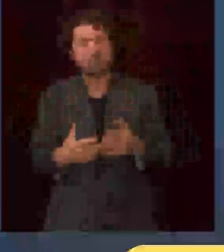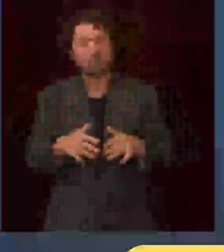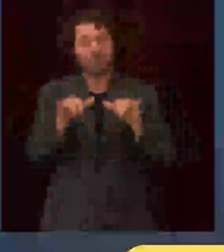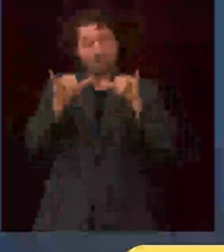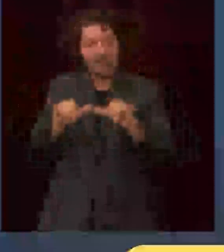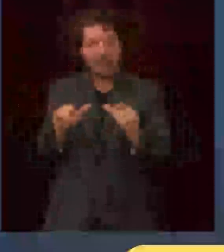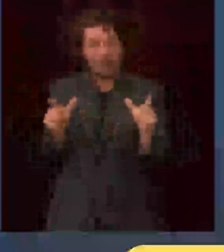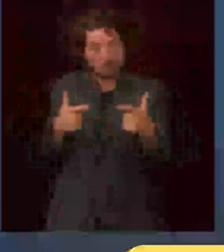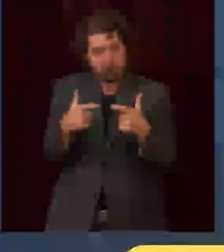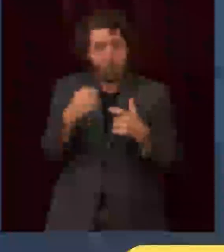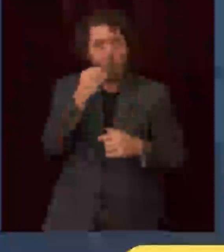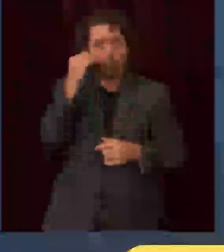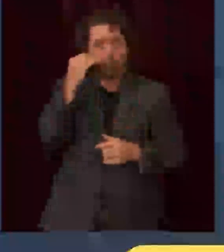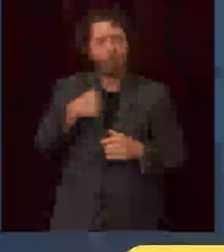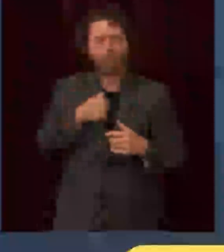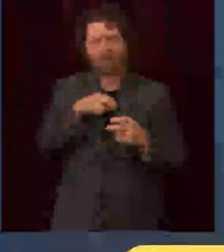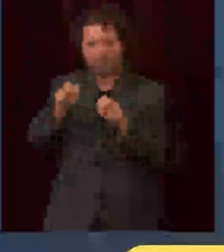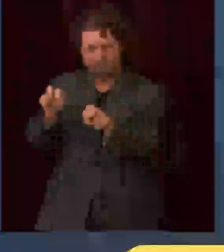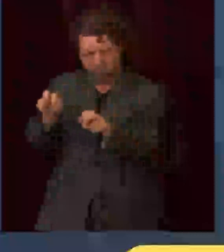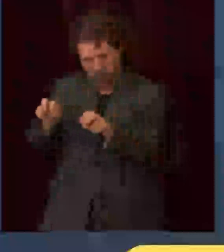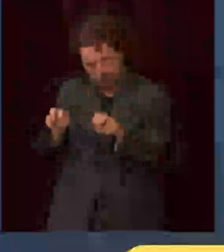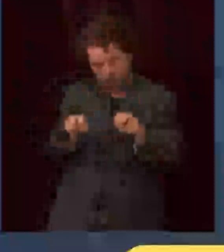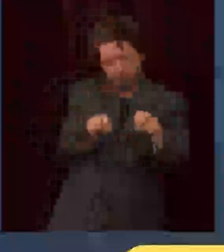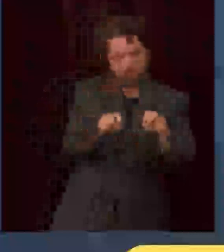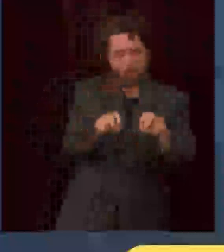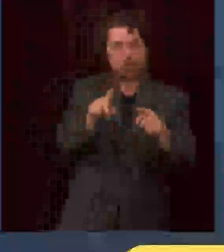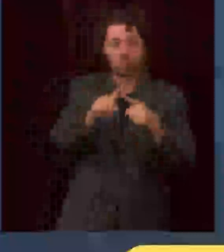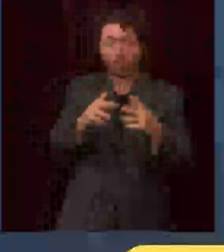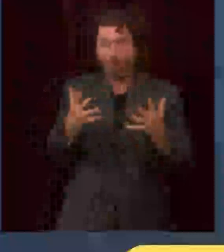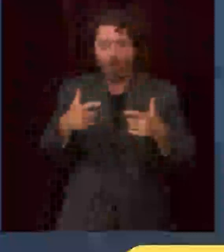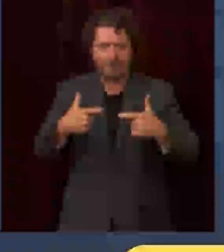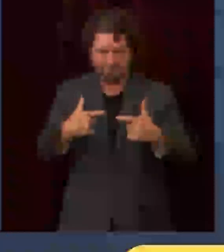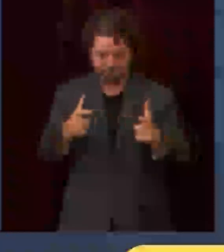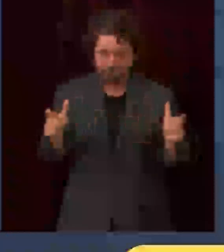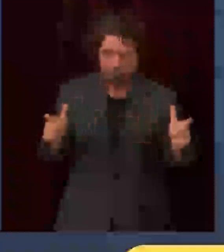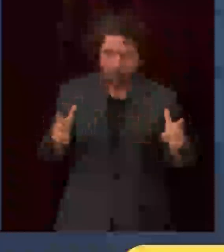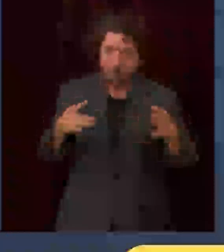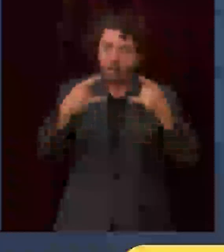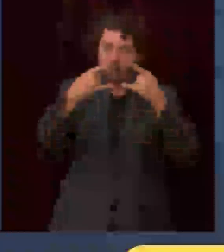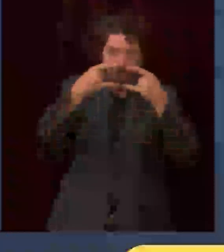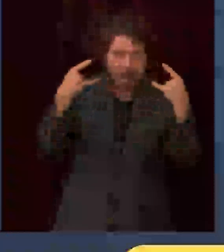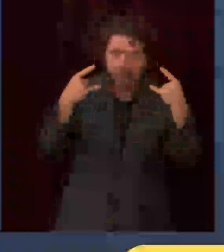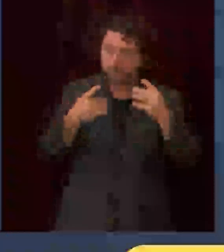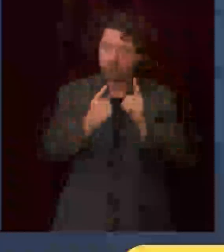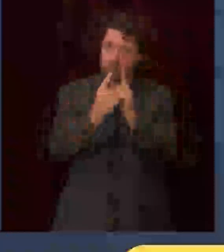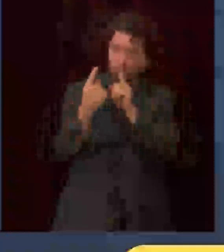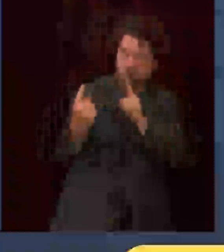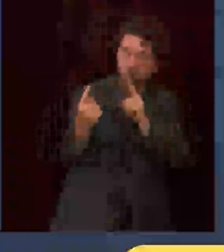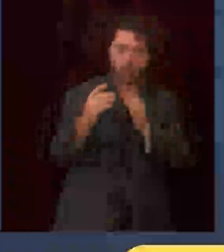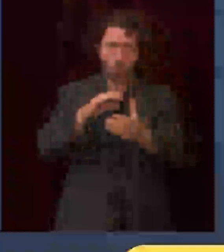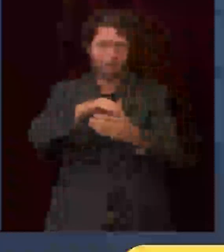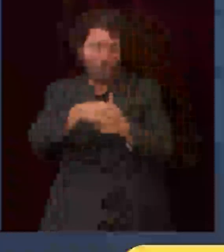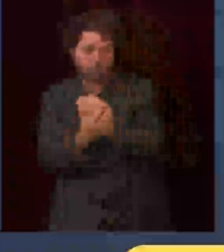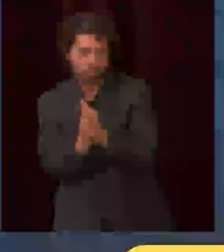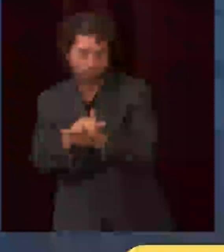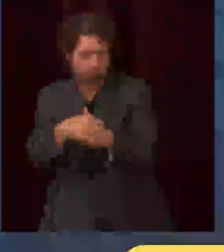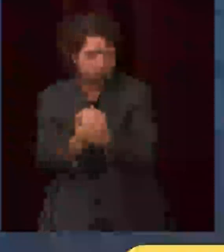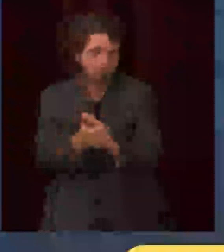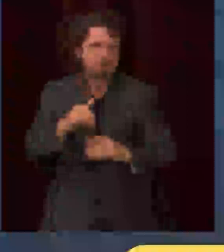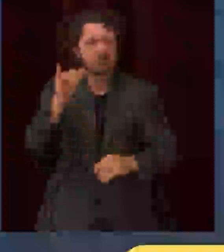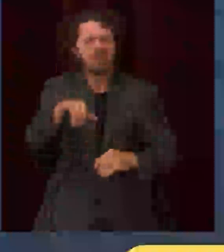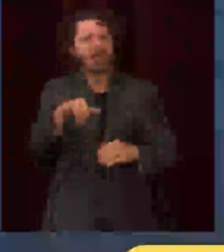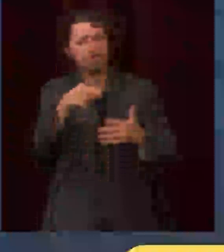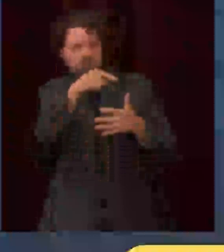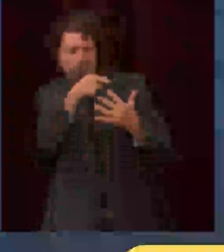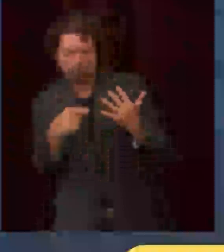you, this is from the Institute for Disease Modeling. And basically what this shows is the reproductive